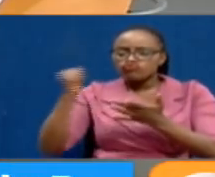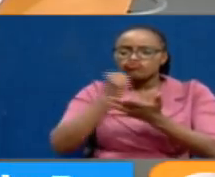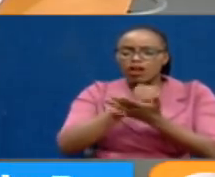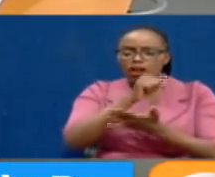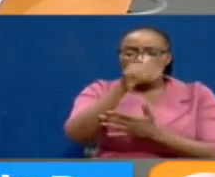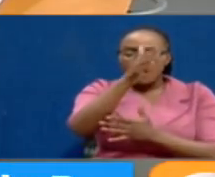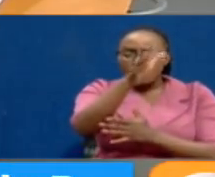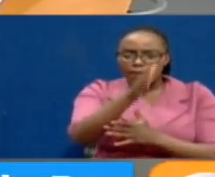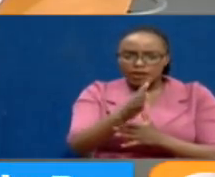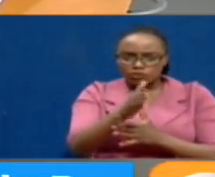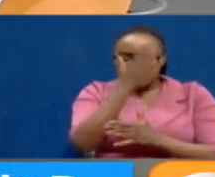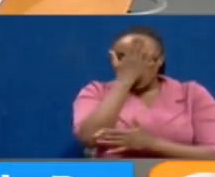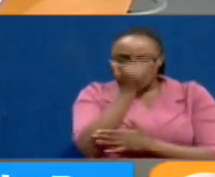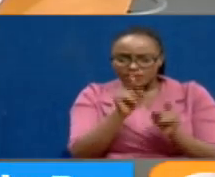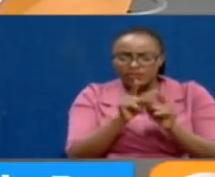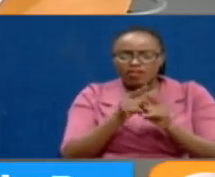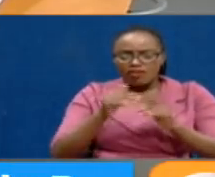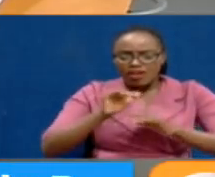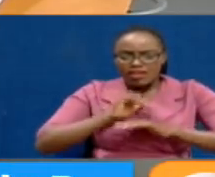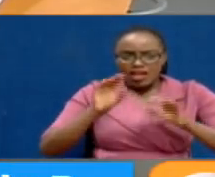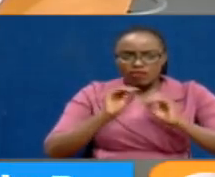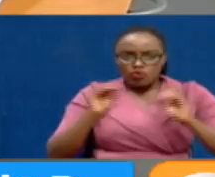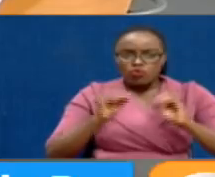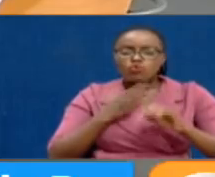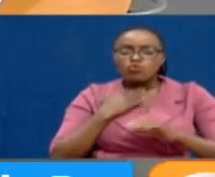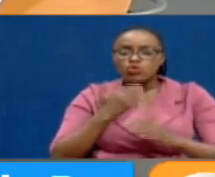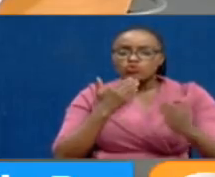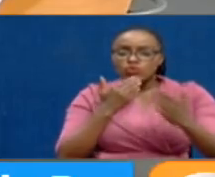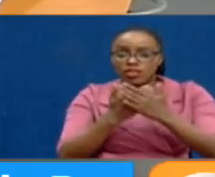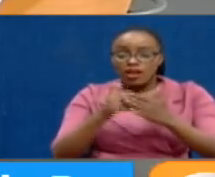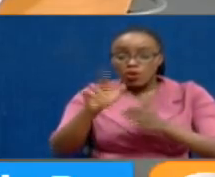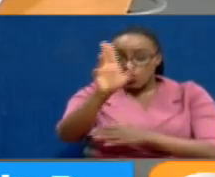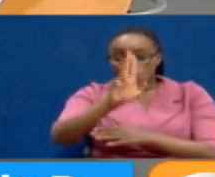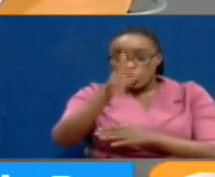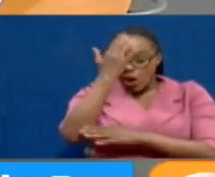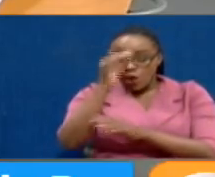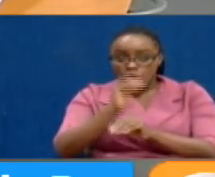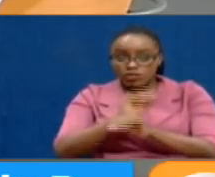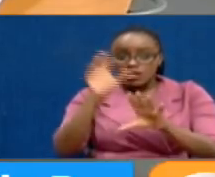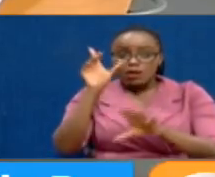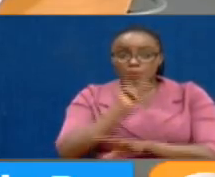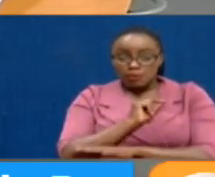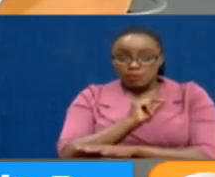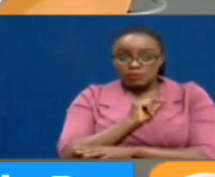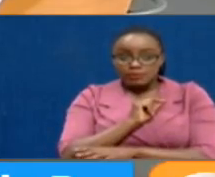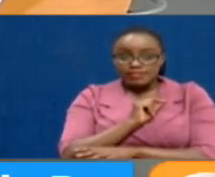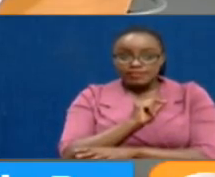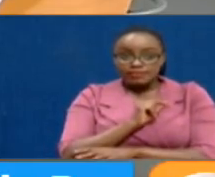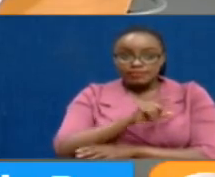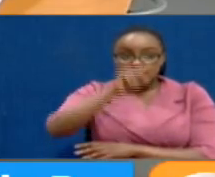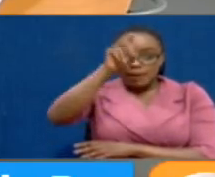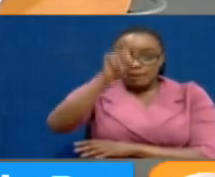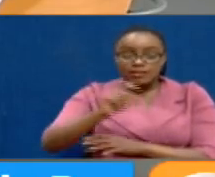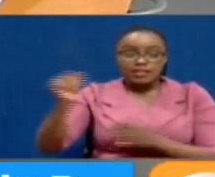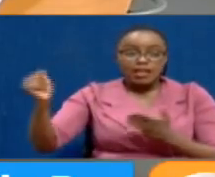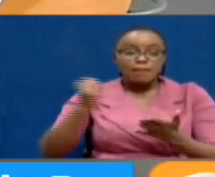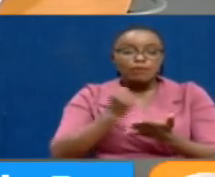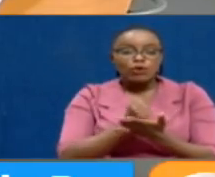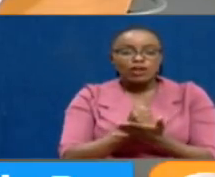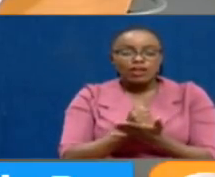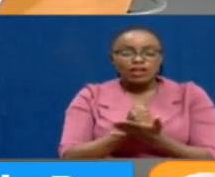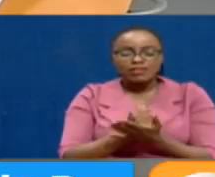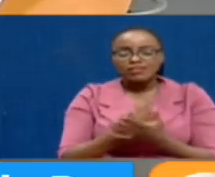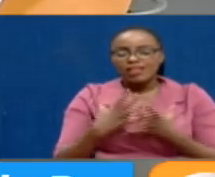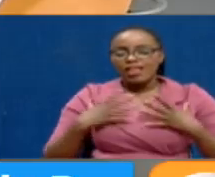So there already is a huge shortage, and we want to thank the president because he was very clear in his statement that we must employ